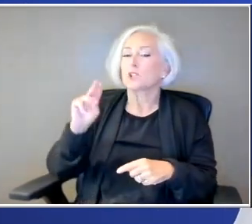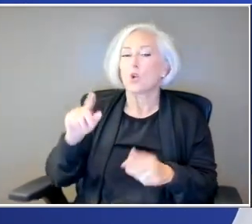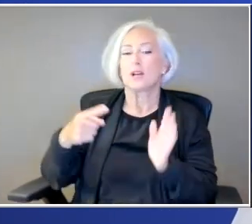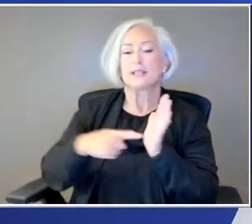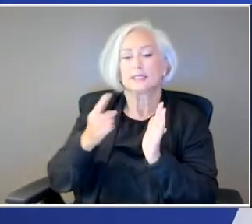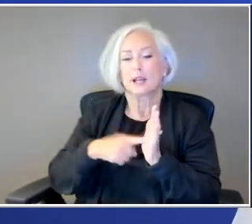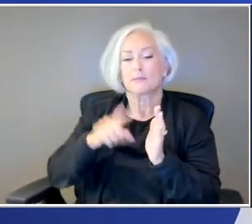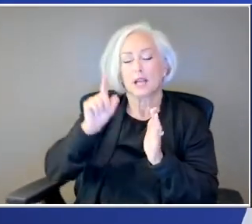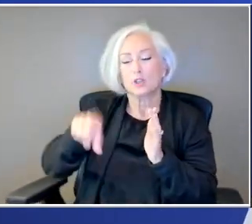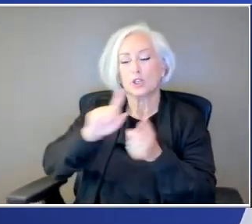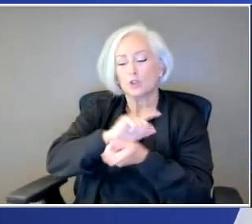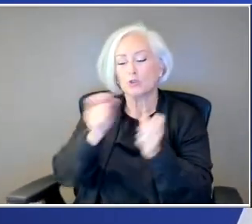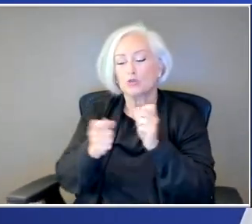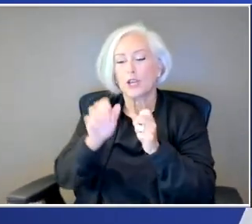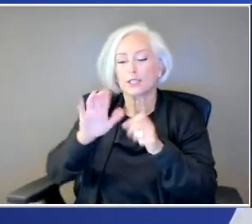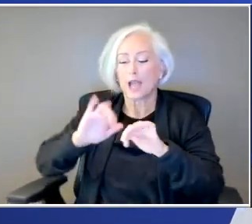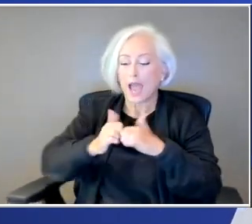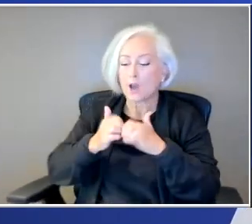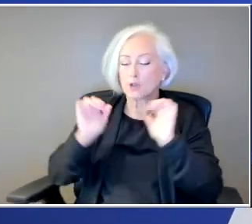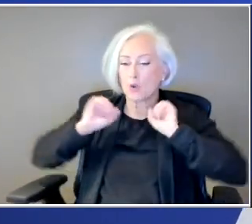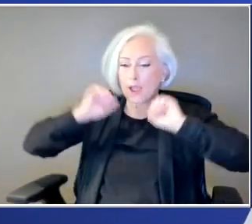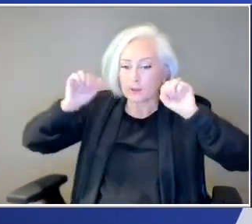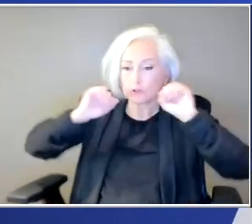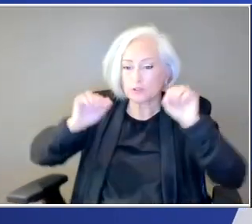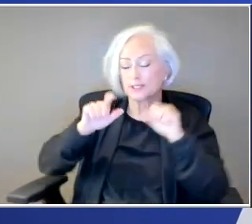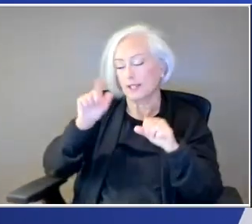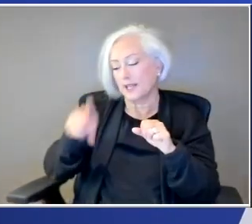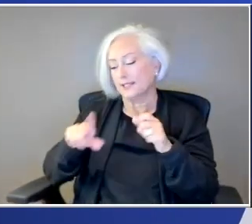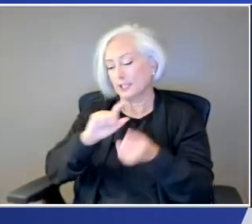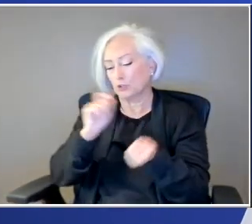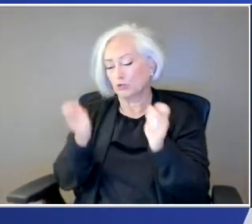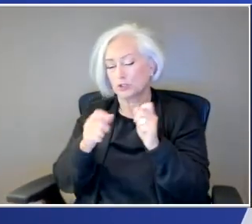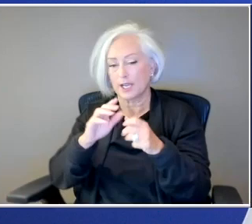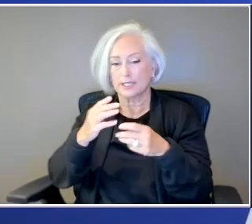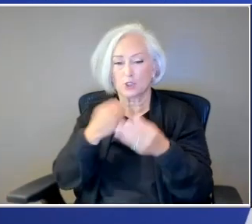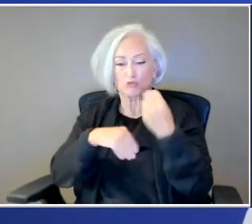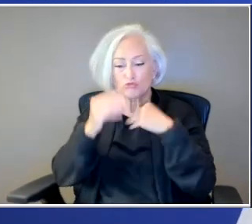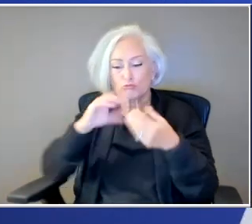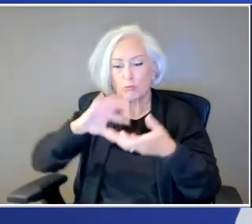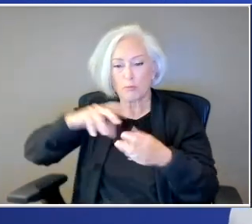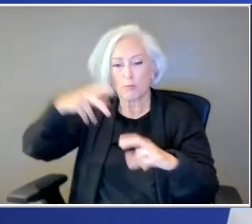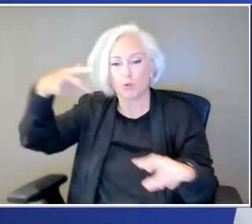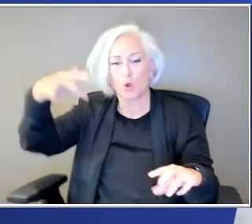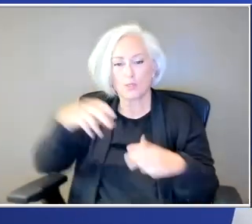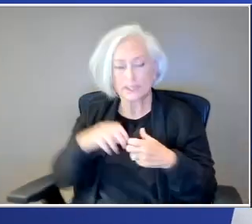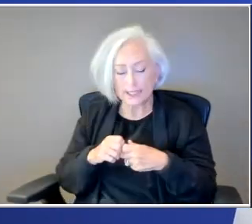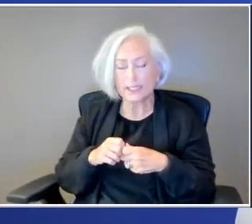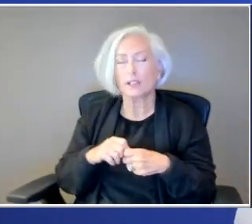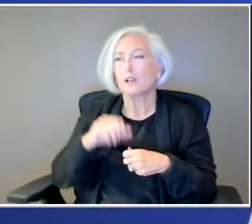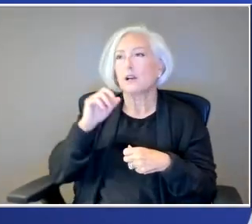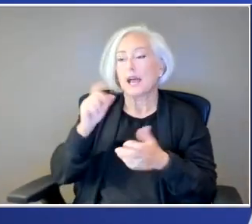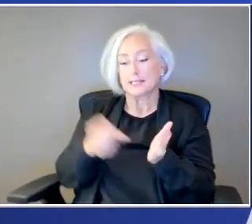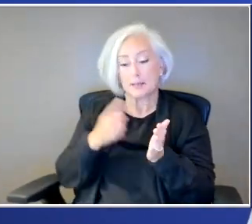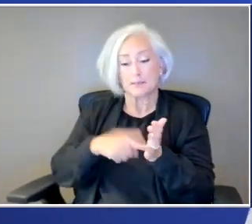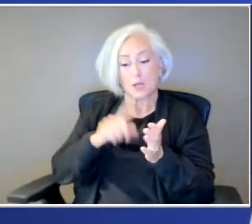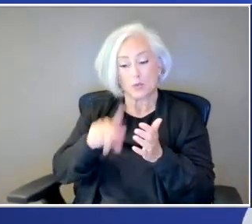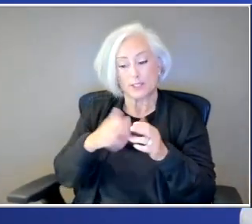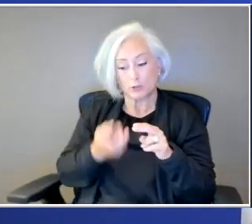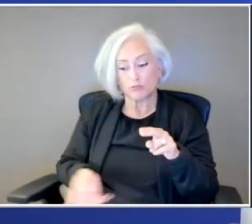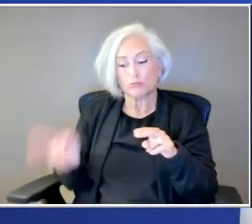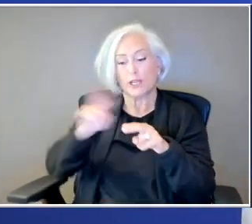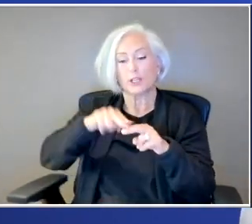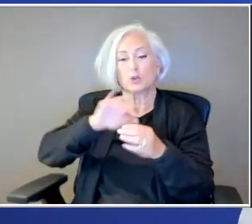Sometimes we need to change the protein. We kind of need to stop and see what's happening, but sometimes we need to increase the dose. So once as